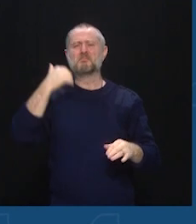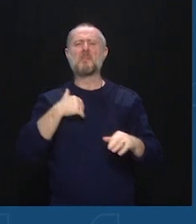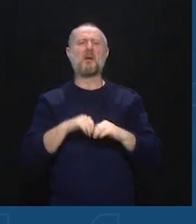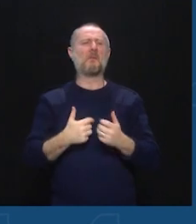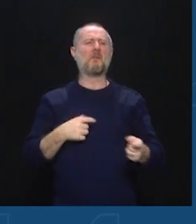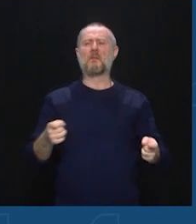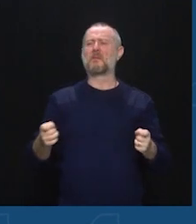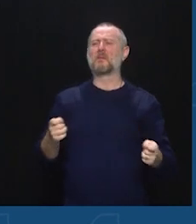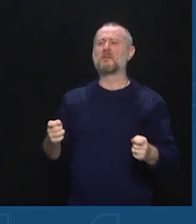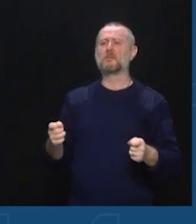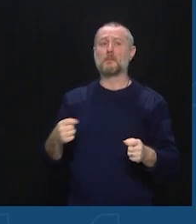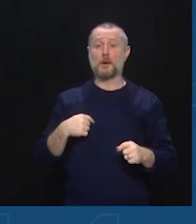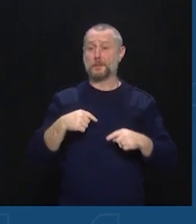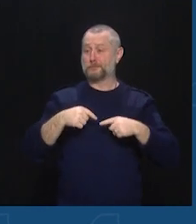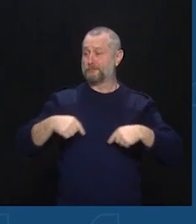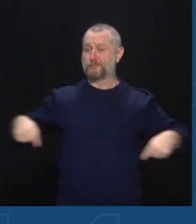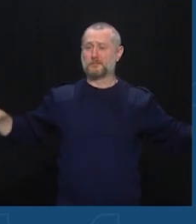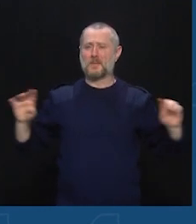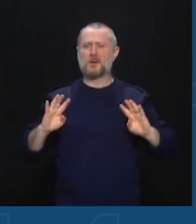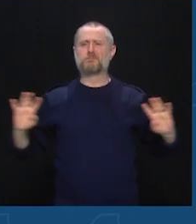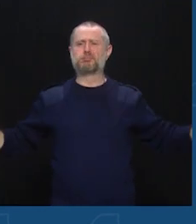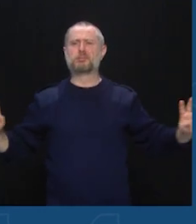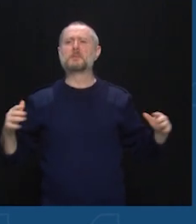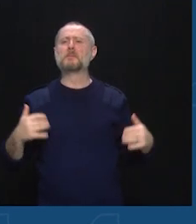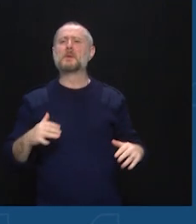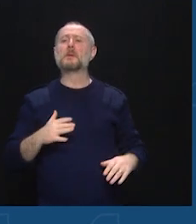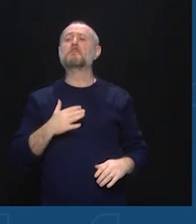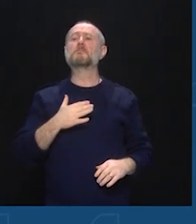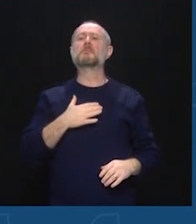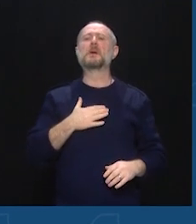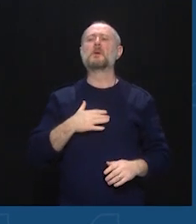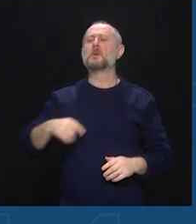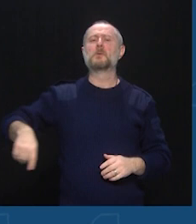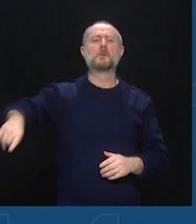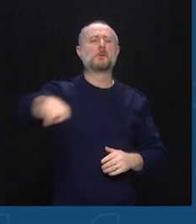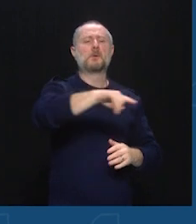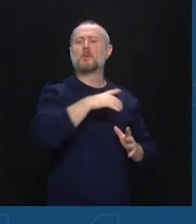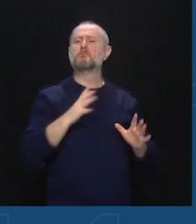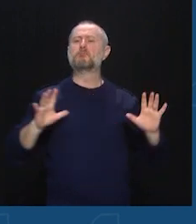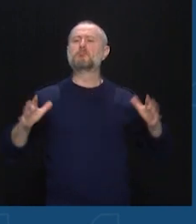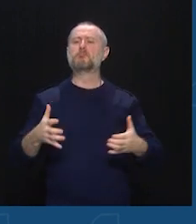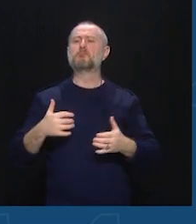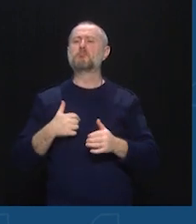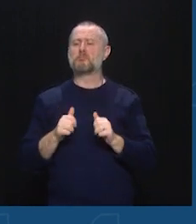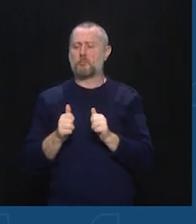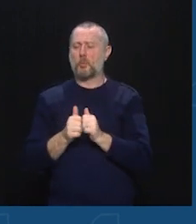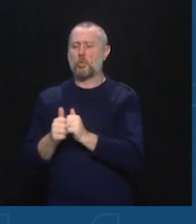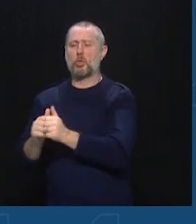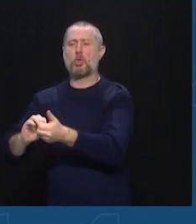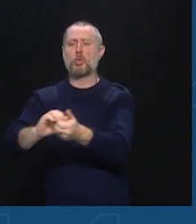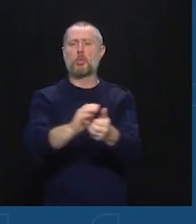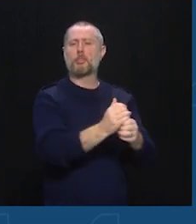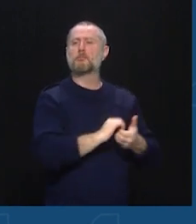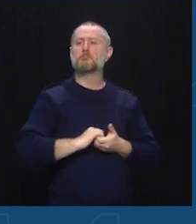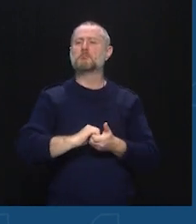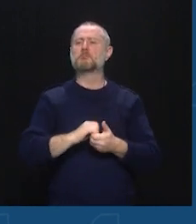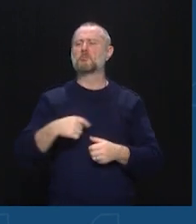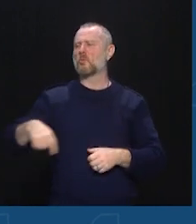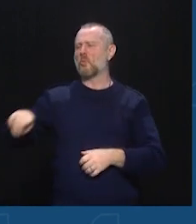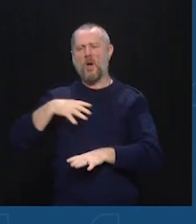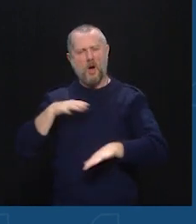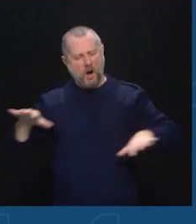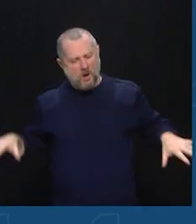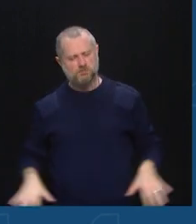some incredible partners of mine who've really been tested in the few short months that we've been in office. And I want to thank my dream team,